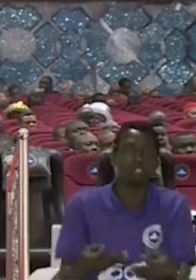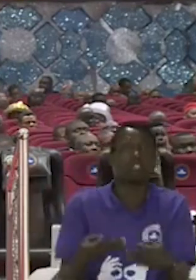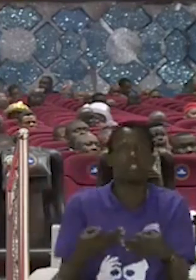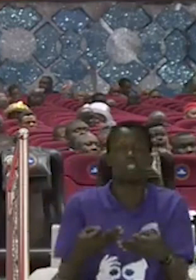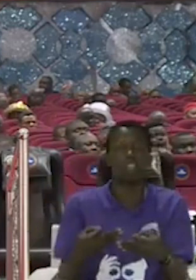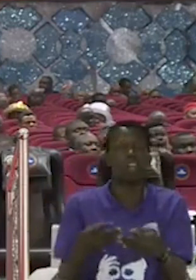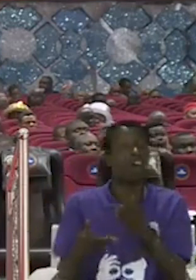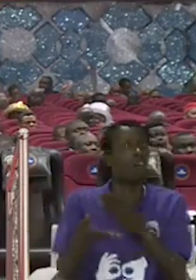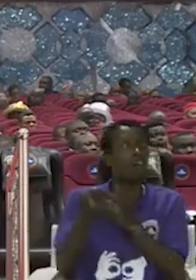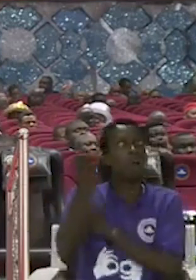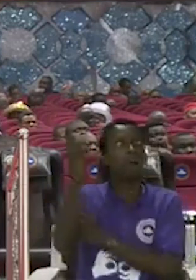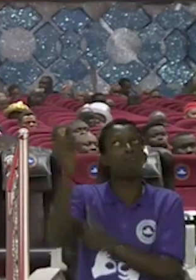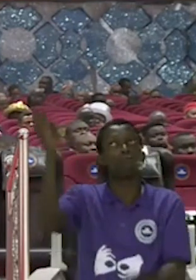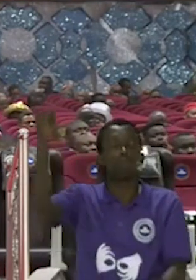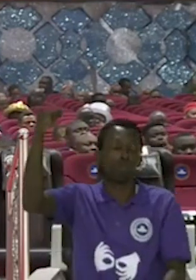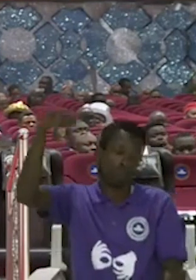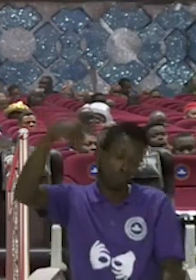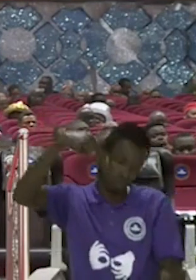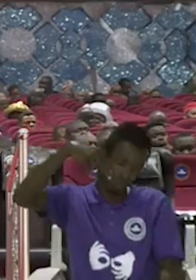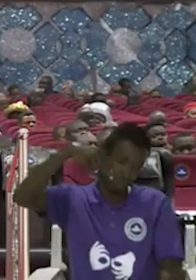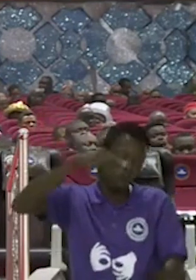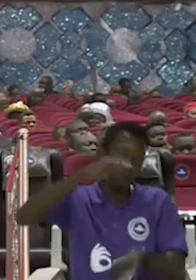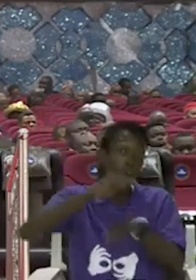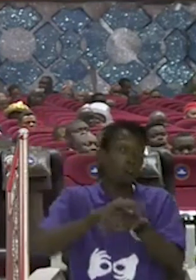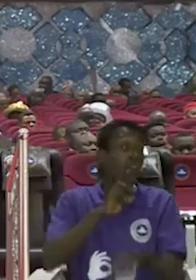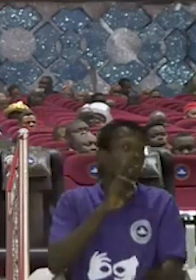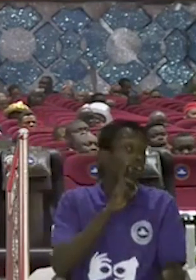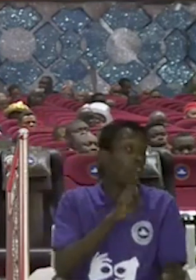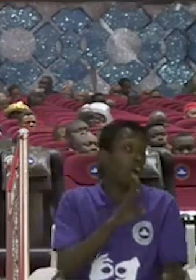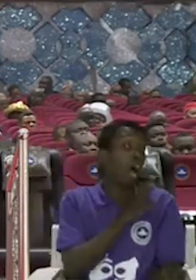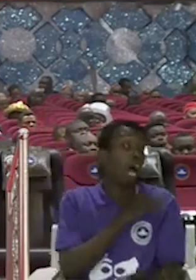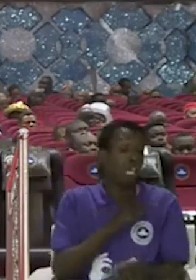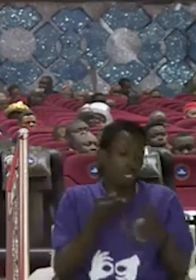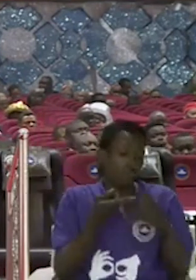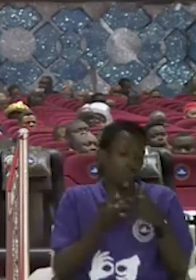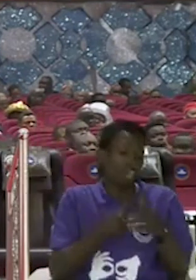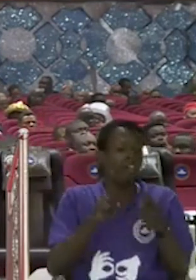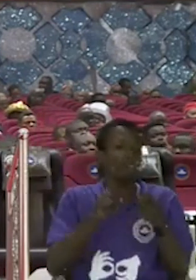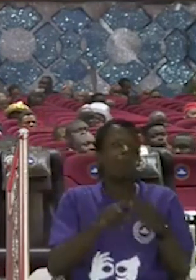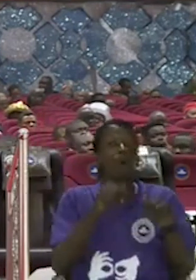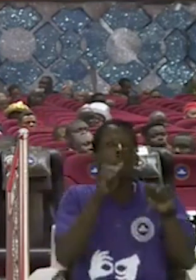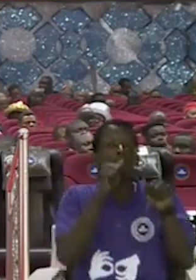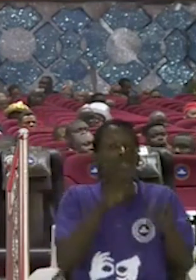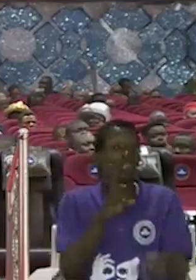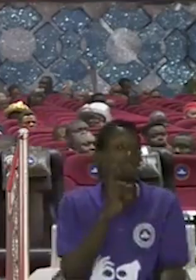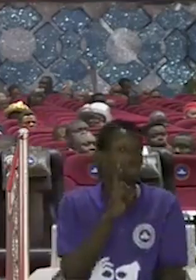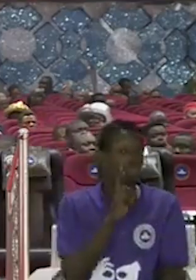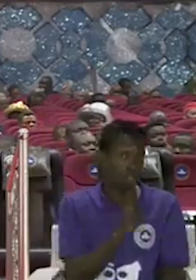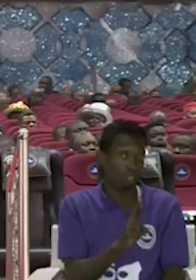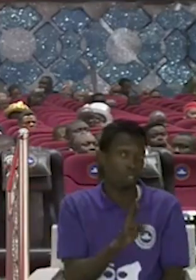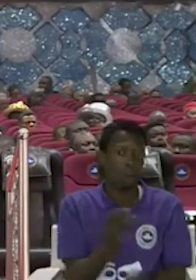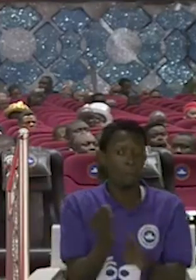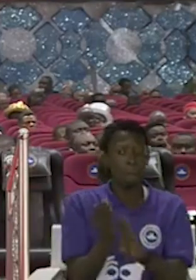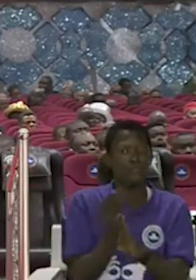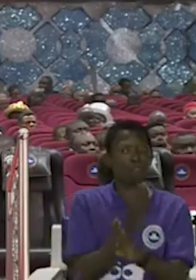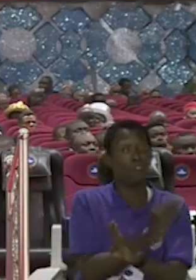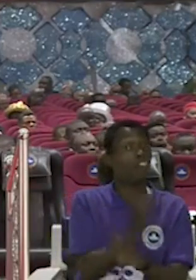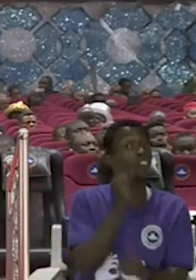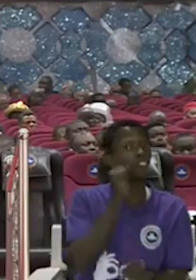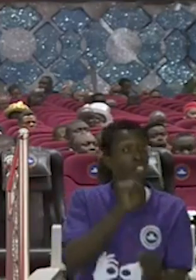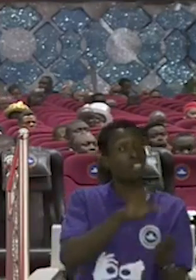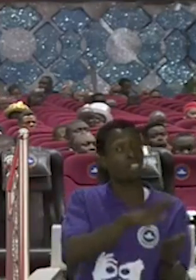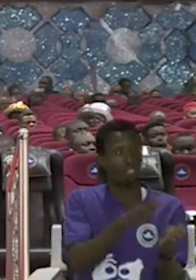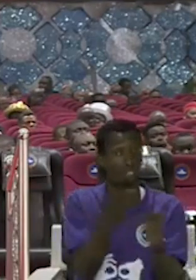God looked down on her and began to bless her. Before she died, she had